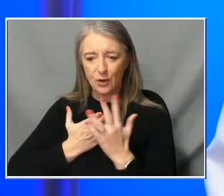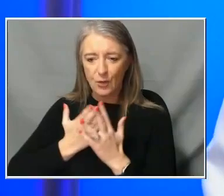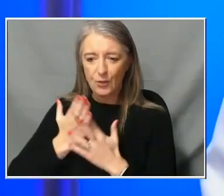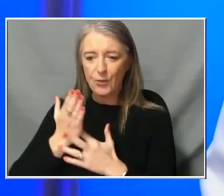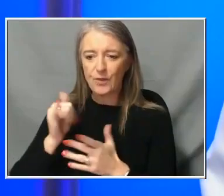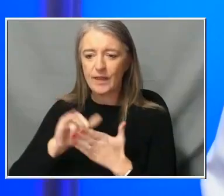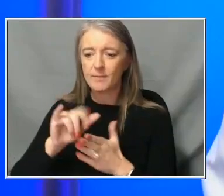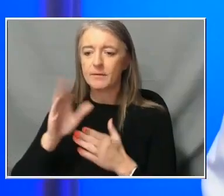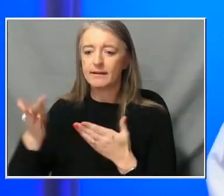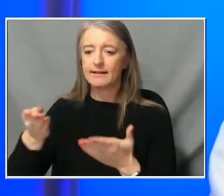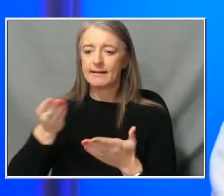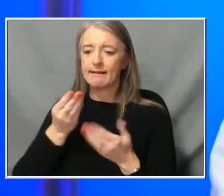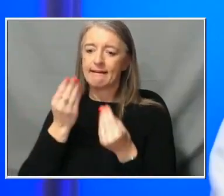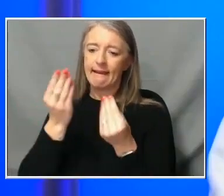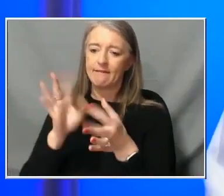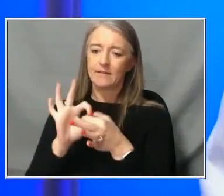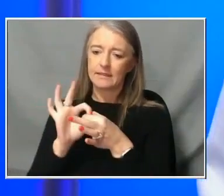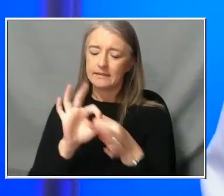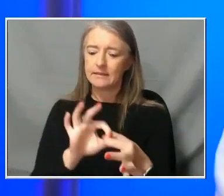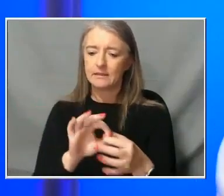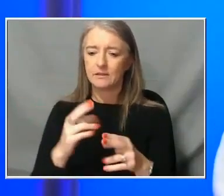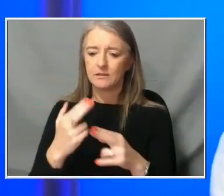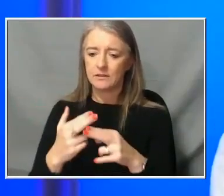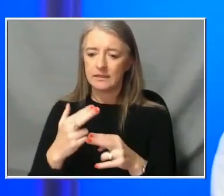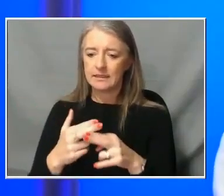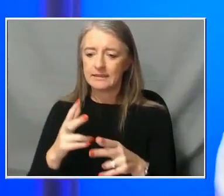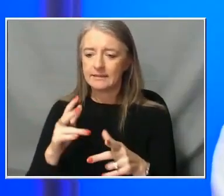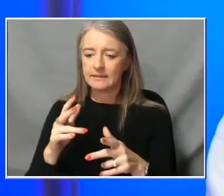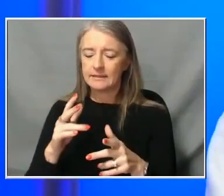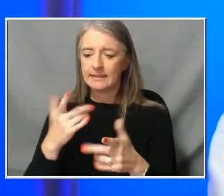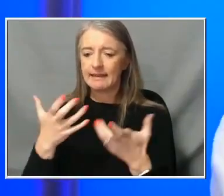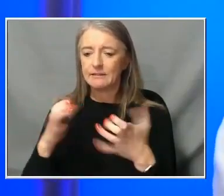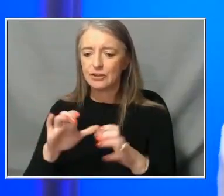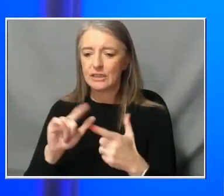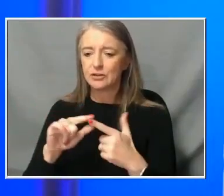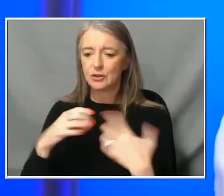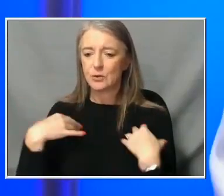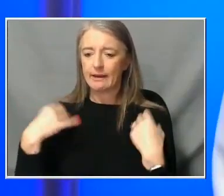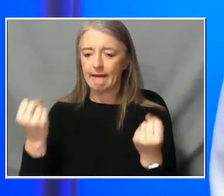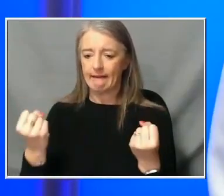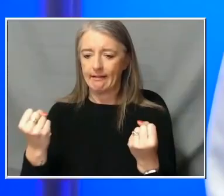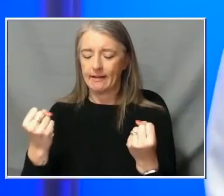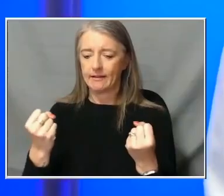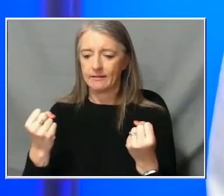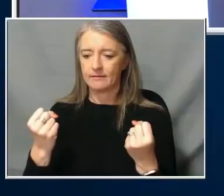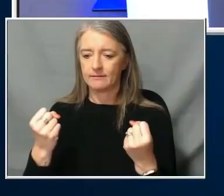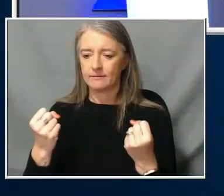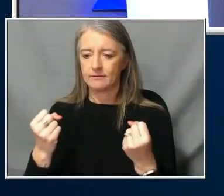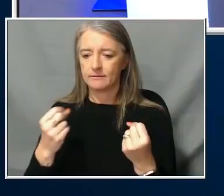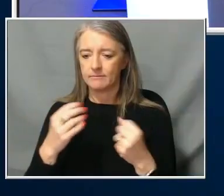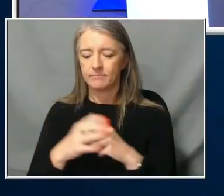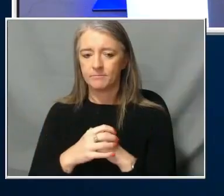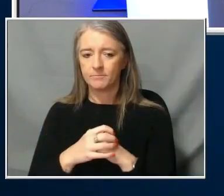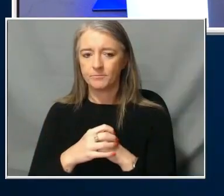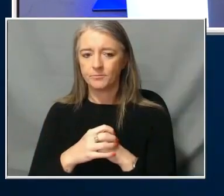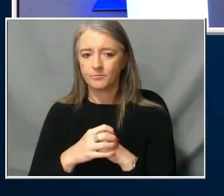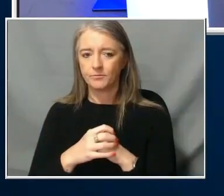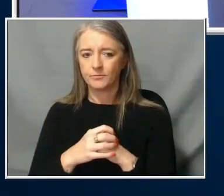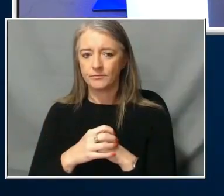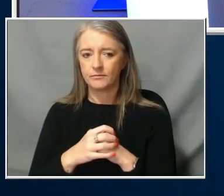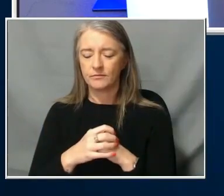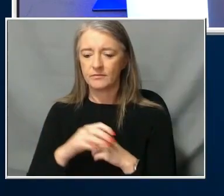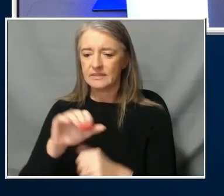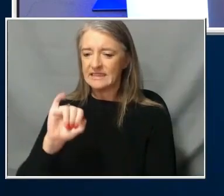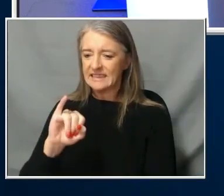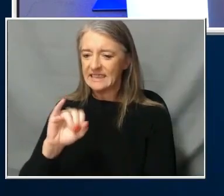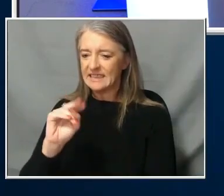give that connection, that what we call the anastomosis. It gave it a chance to heal. And we had a much better outcome afterwards. When you say you bring the intestine out